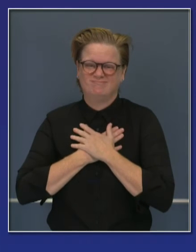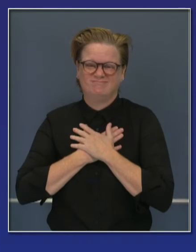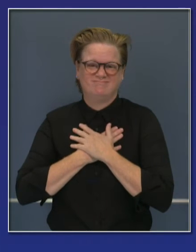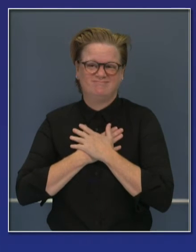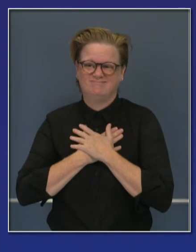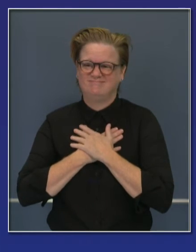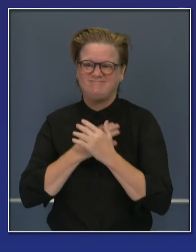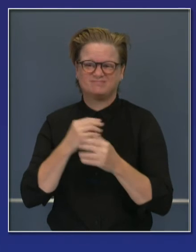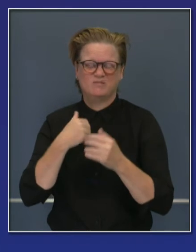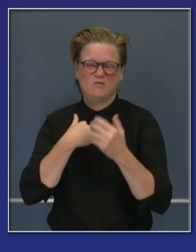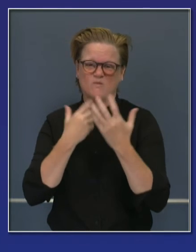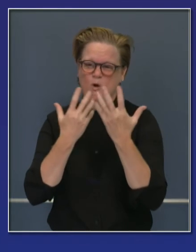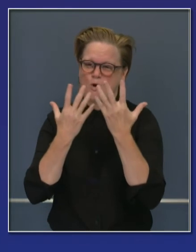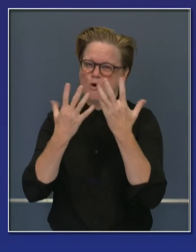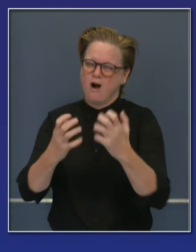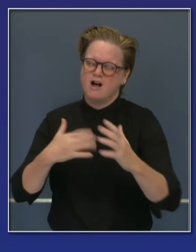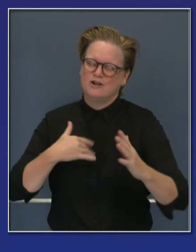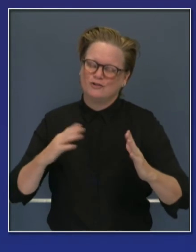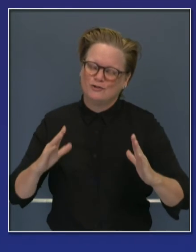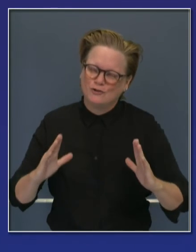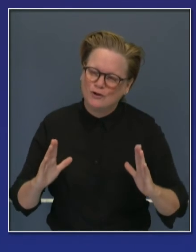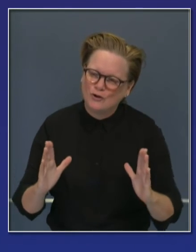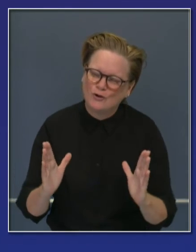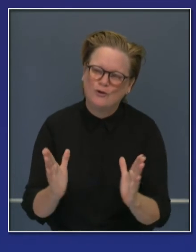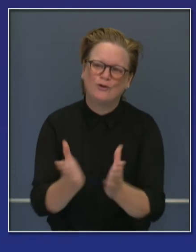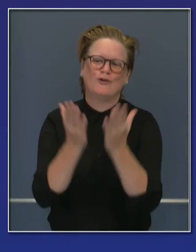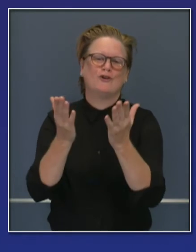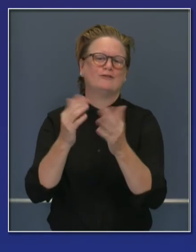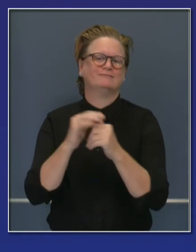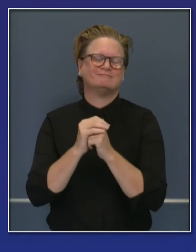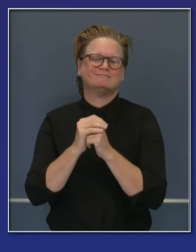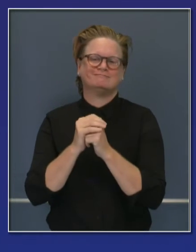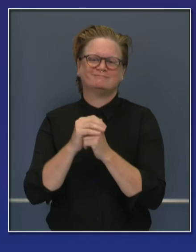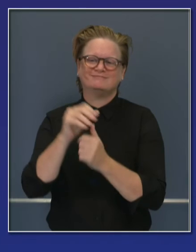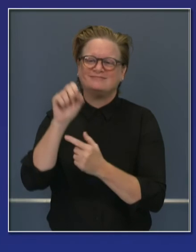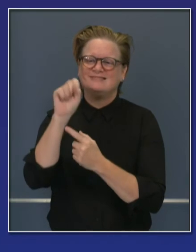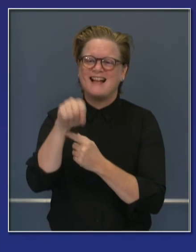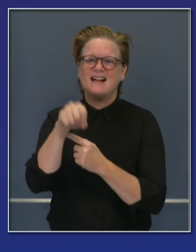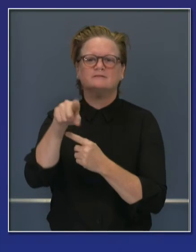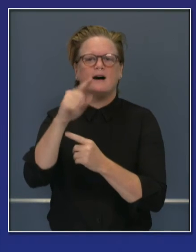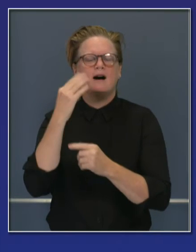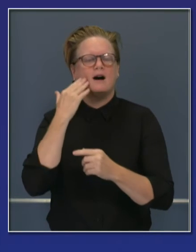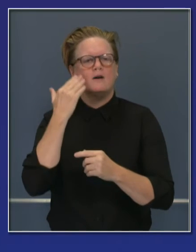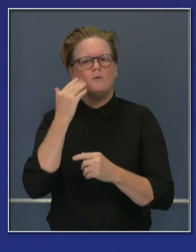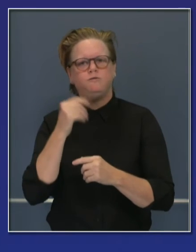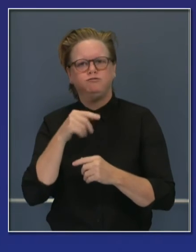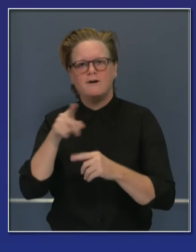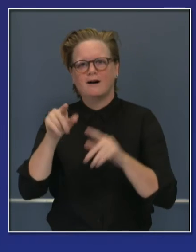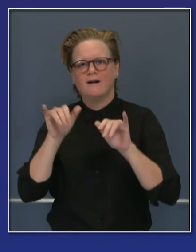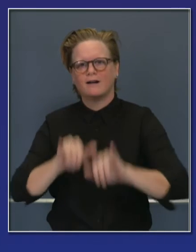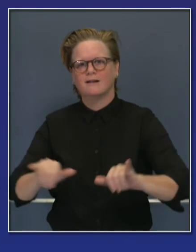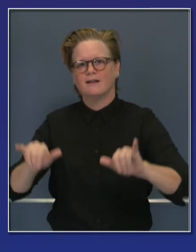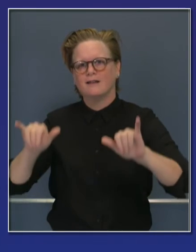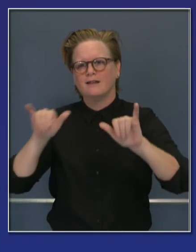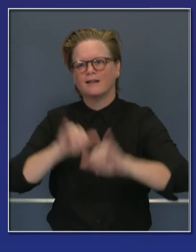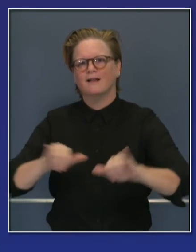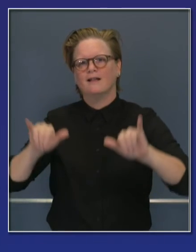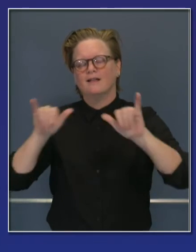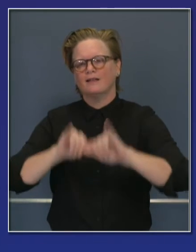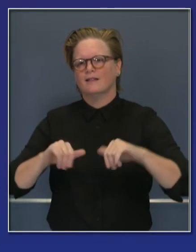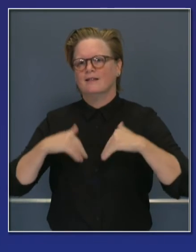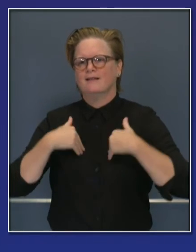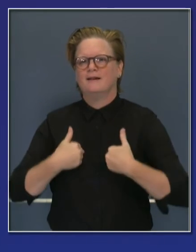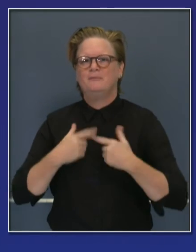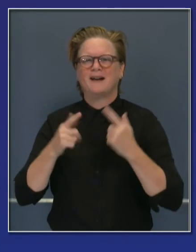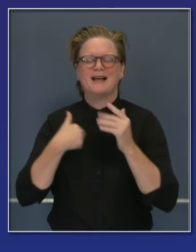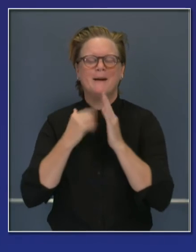really want to push forward this idea that, yeah, you've heard wear the mask, and many of you are tired of wearing it, but we ask you as much as you